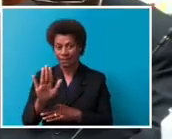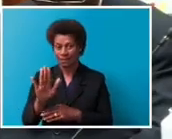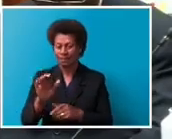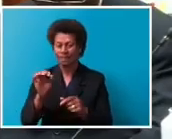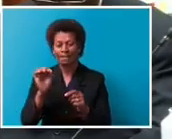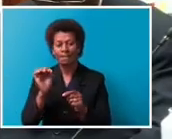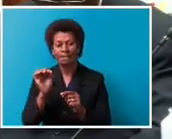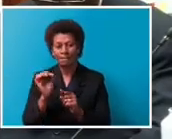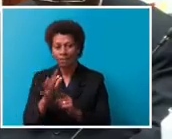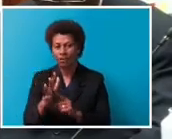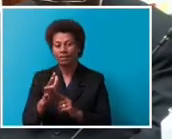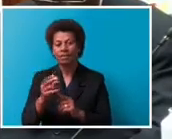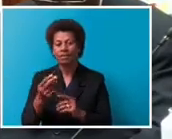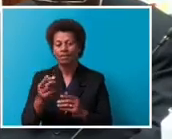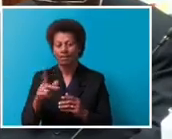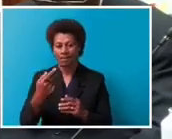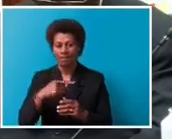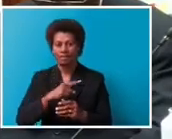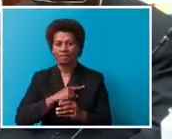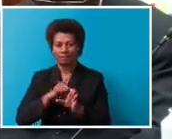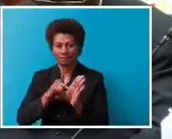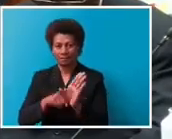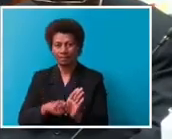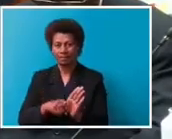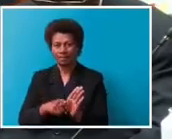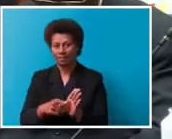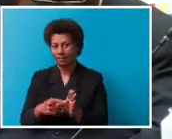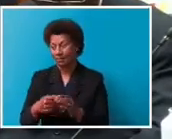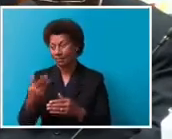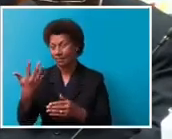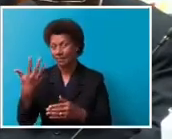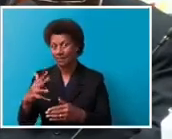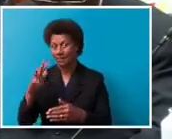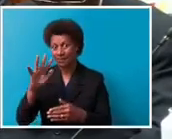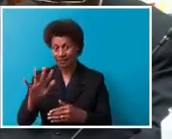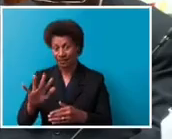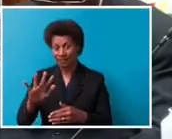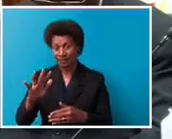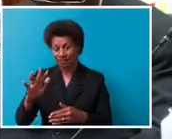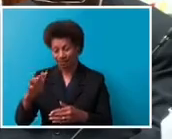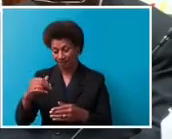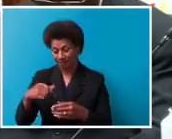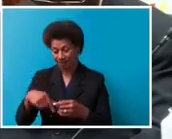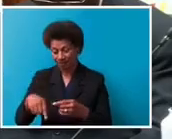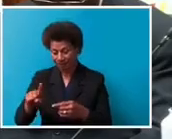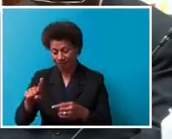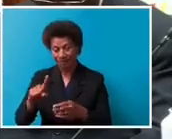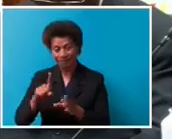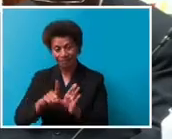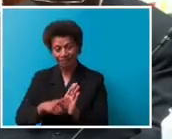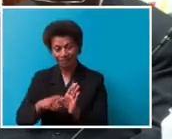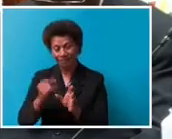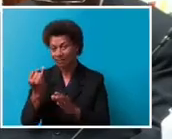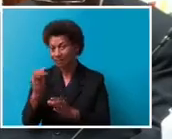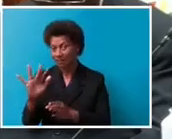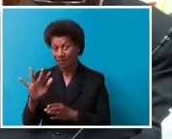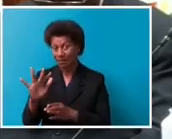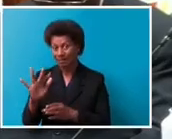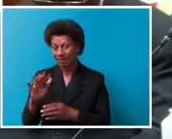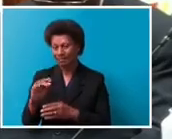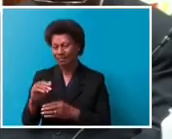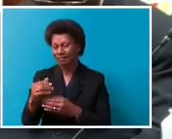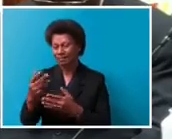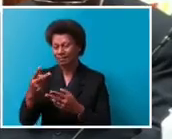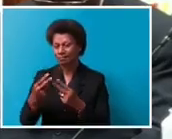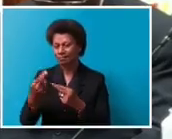our nation. As we celebrate 55 years of independence this year, we have an opportunity to reflect on